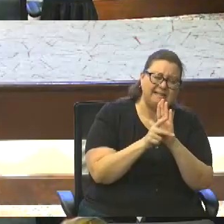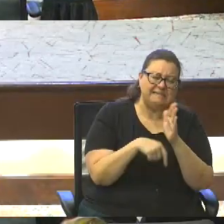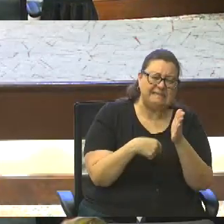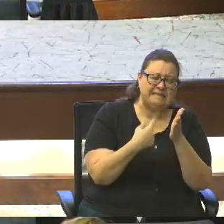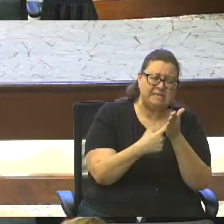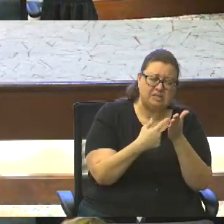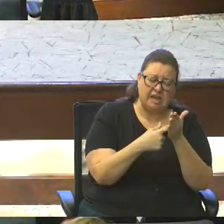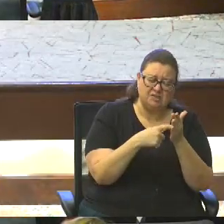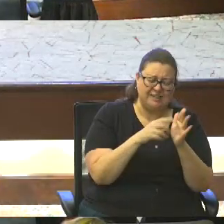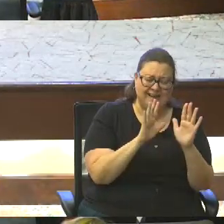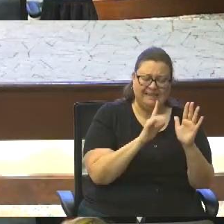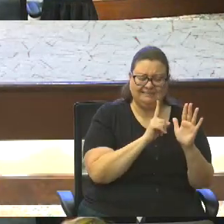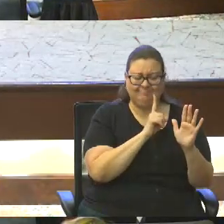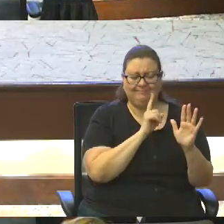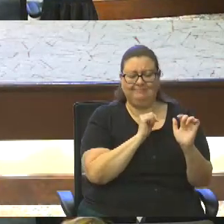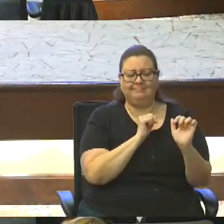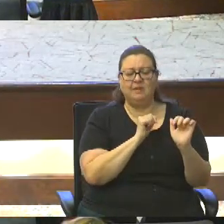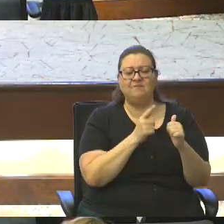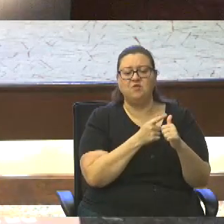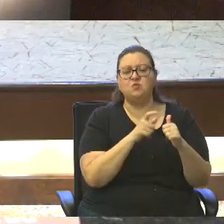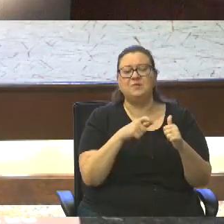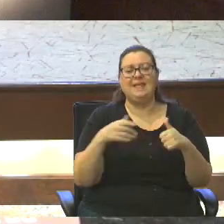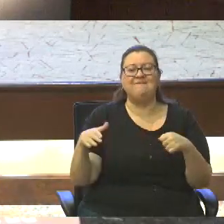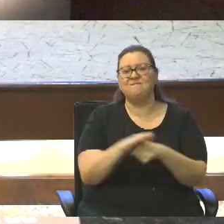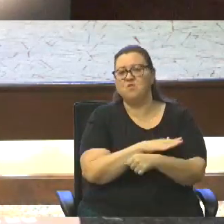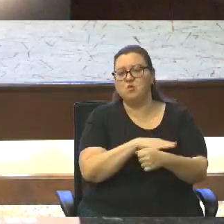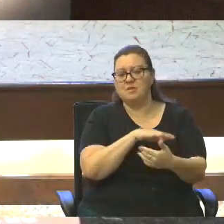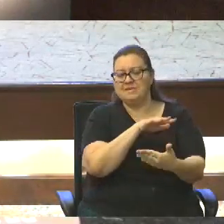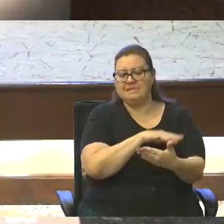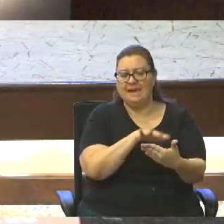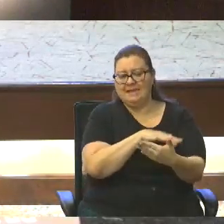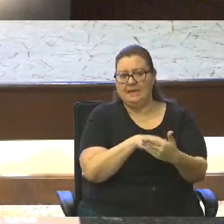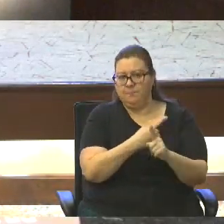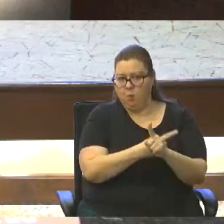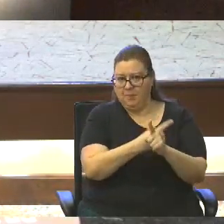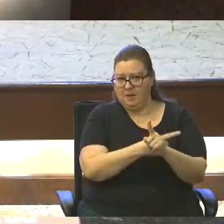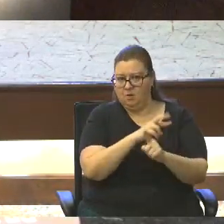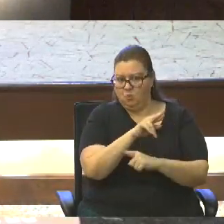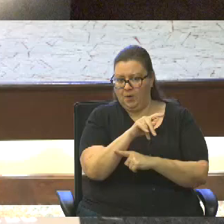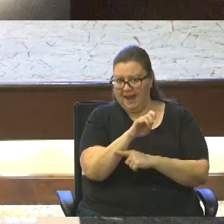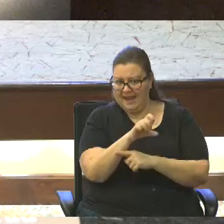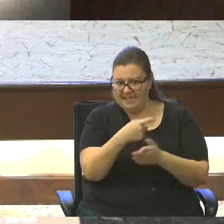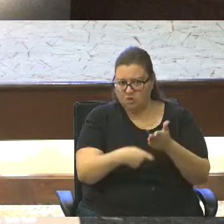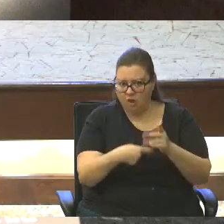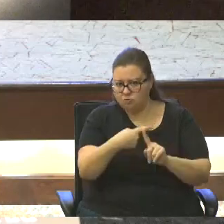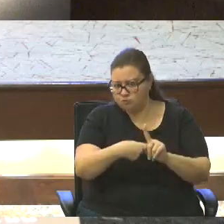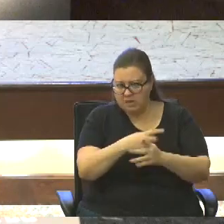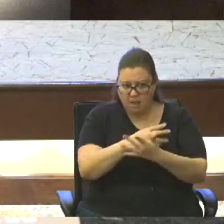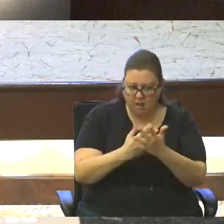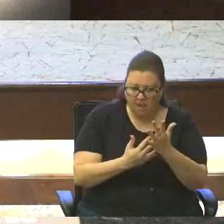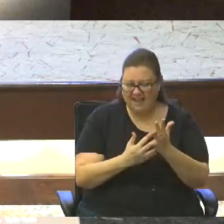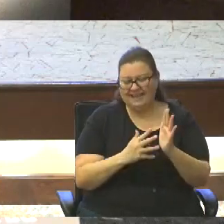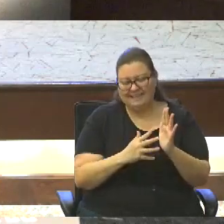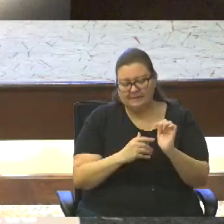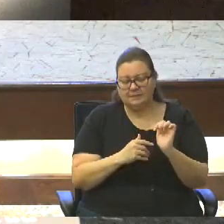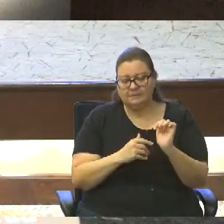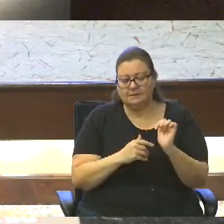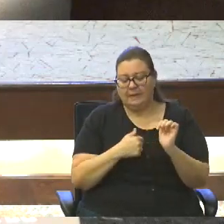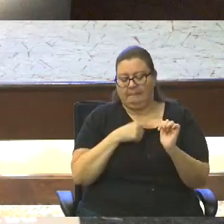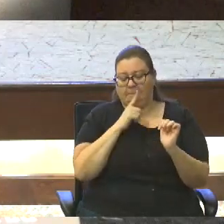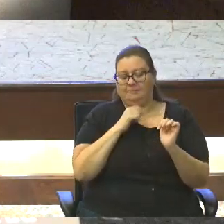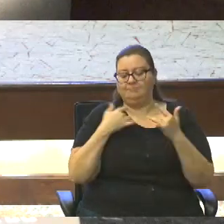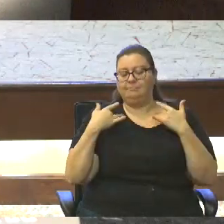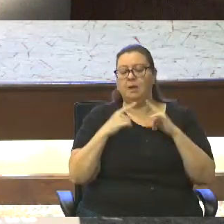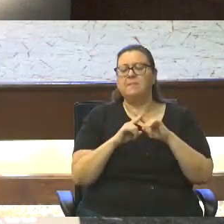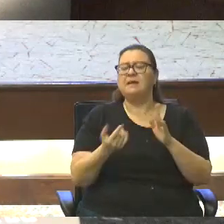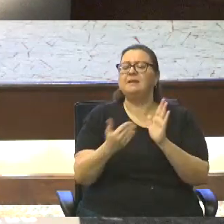of, especially not without the full study of what would be appropriate rates and things like that. But I did want to, could